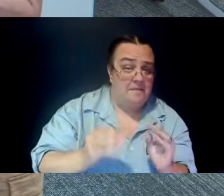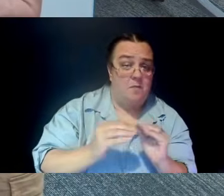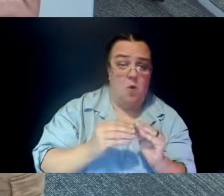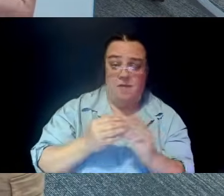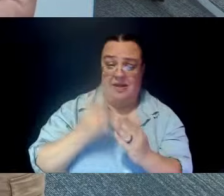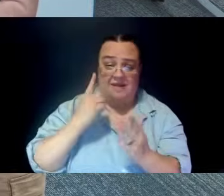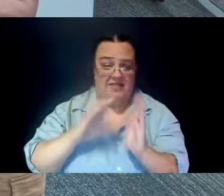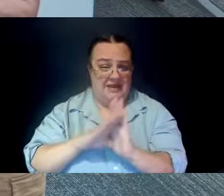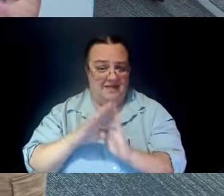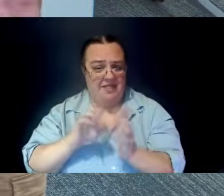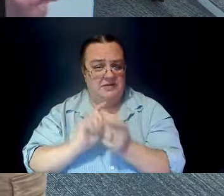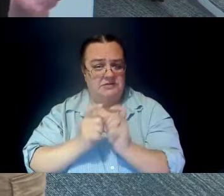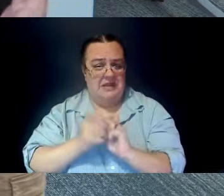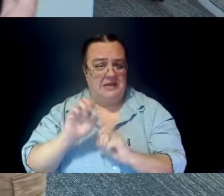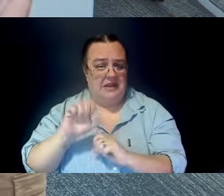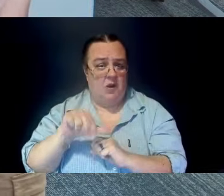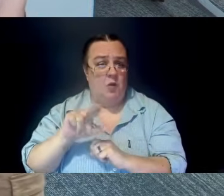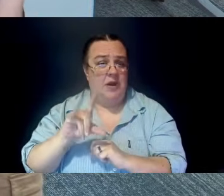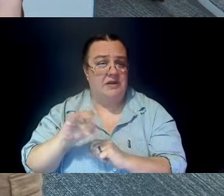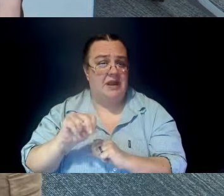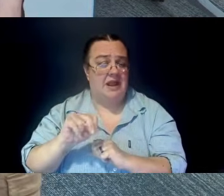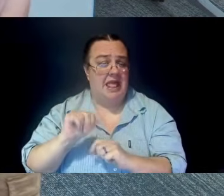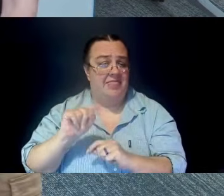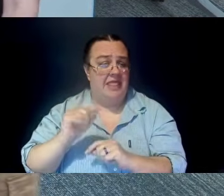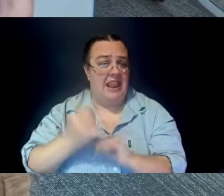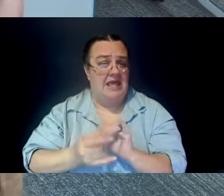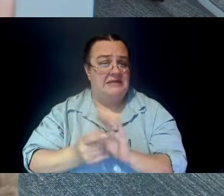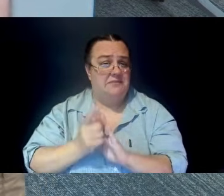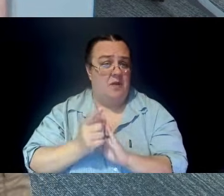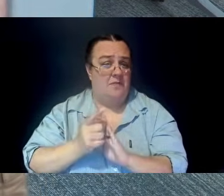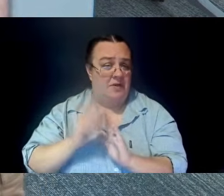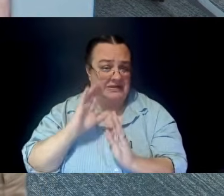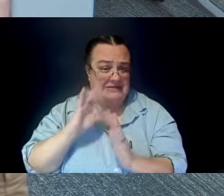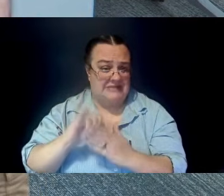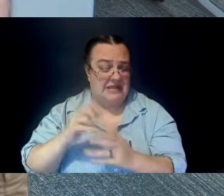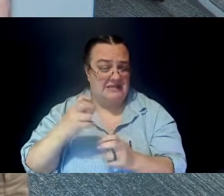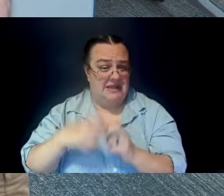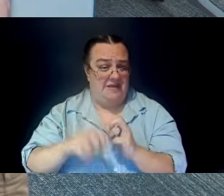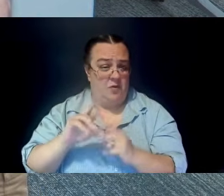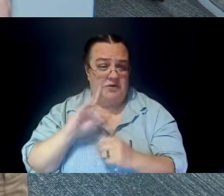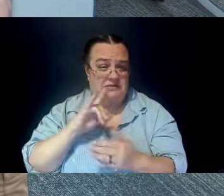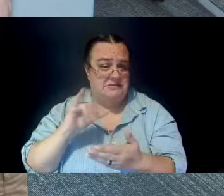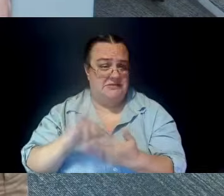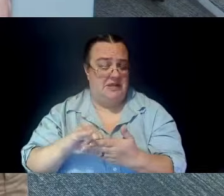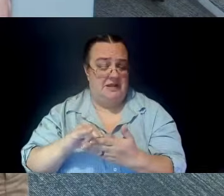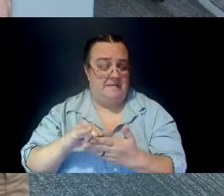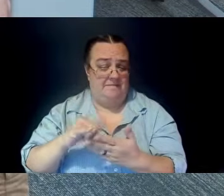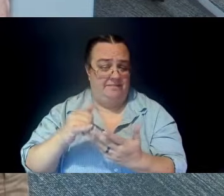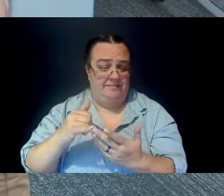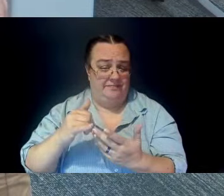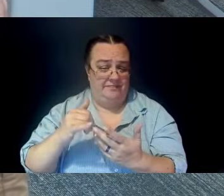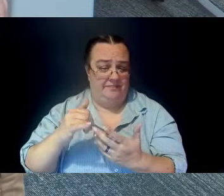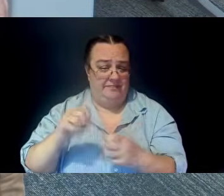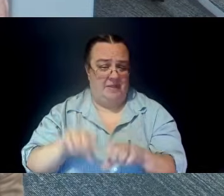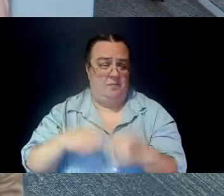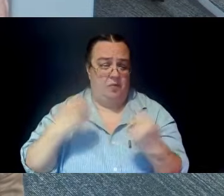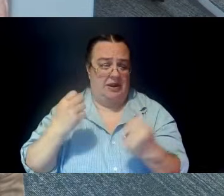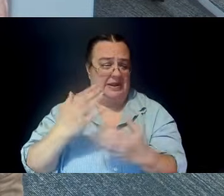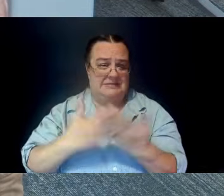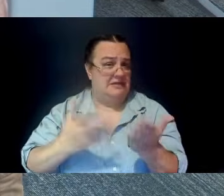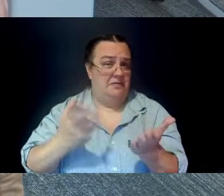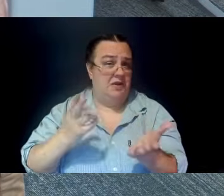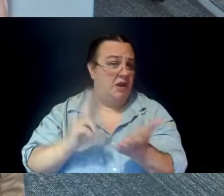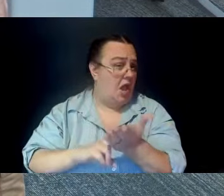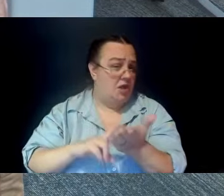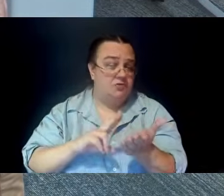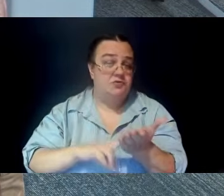the equation a little bit, maybe at the last moment? Was that difficult, or was that breaking some contract? So